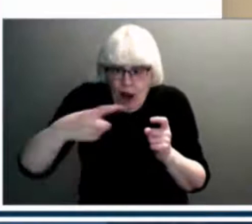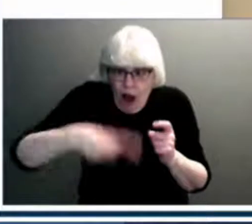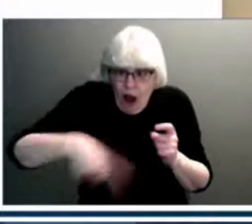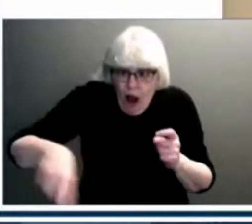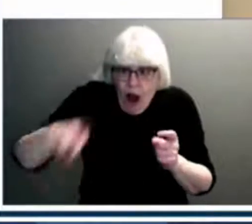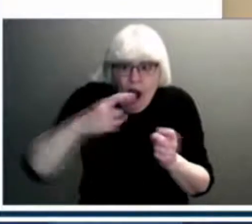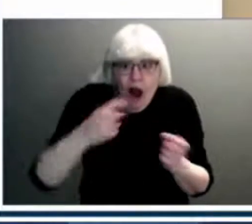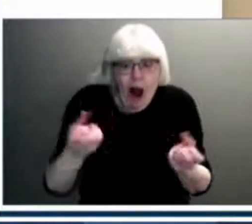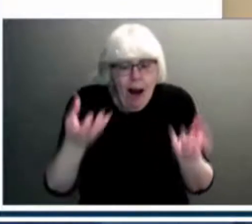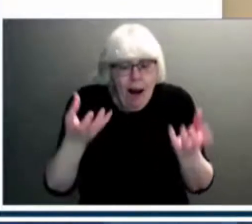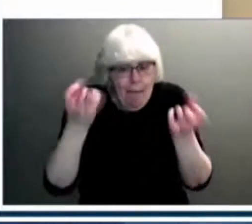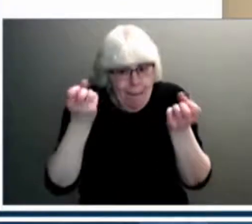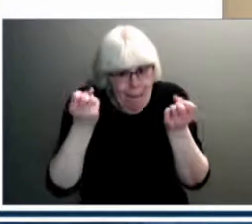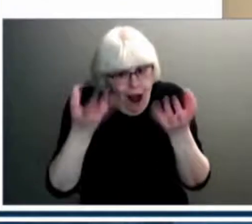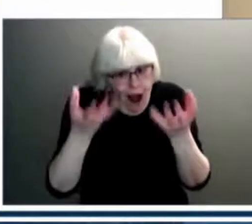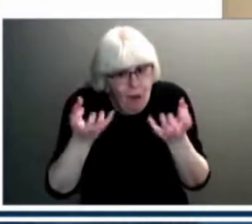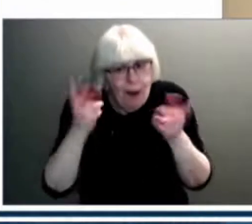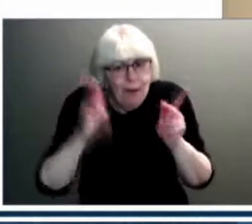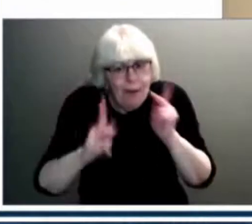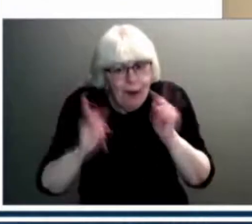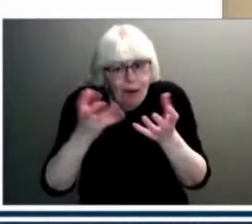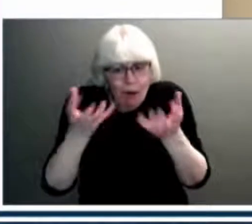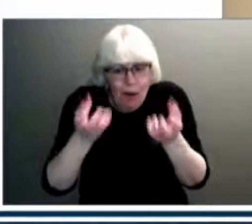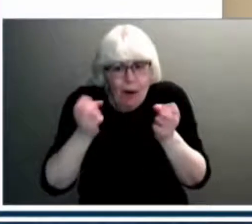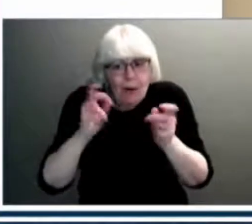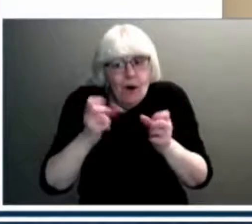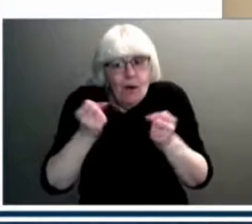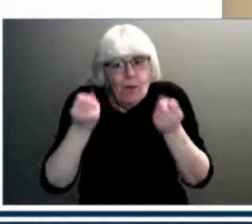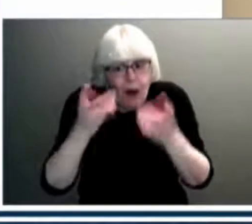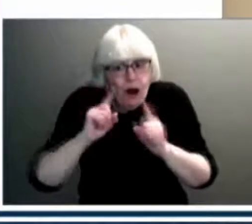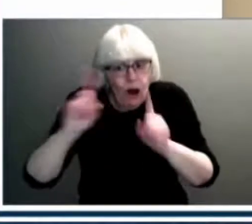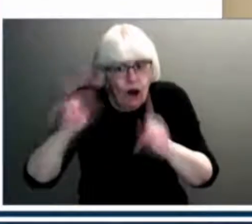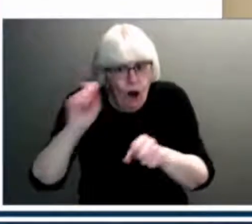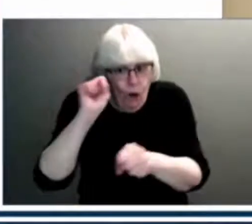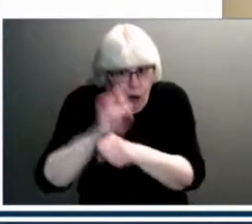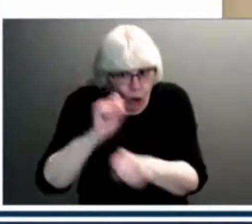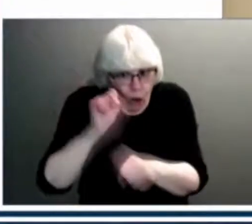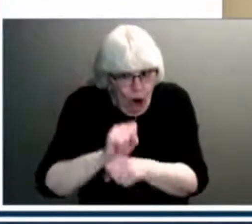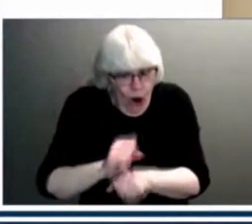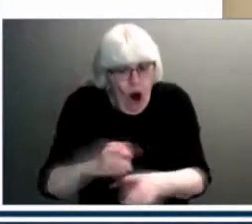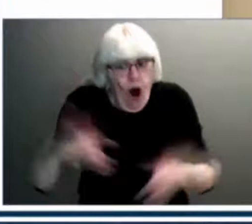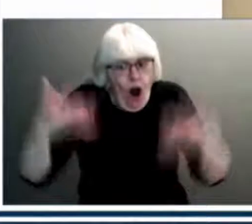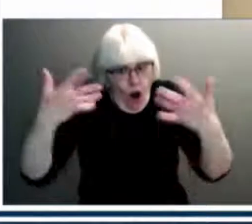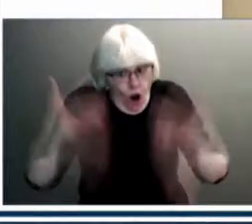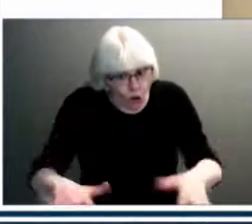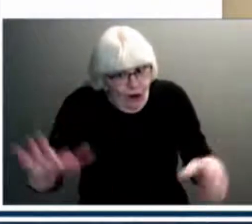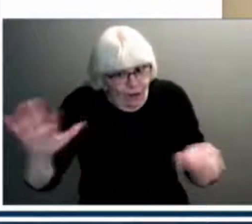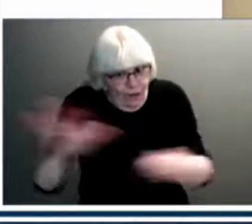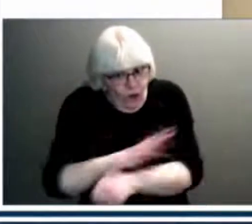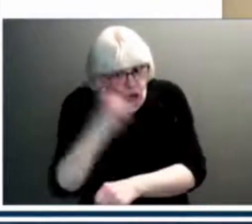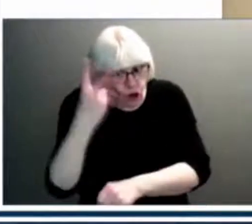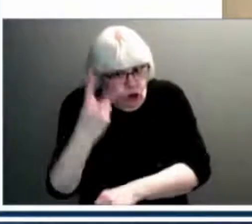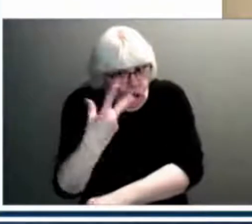that people who, if they're fully vaccinated or under age 12, and that's not relevant for the workplace, but if they're